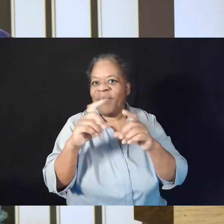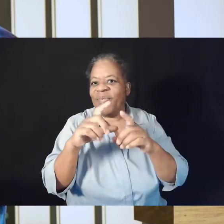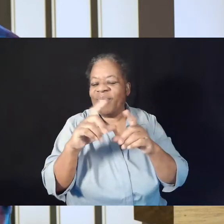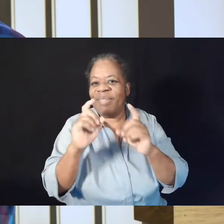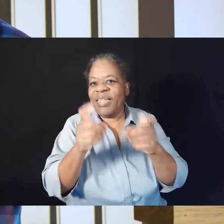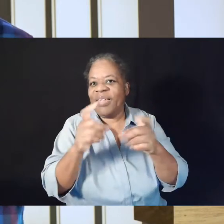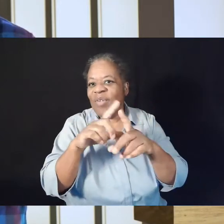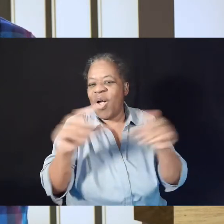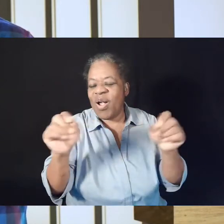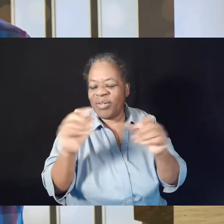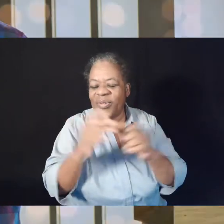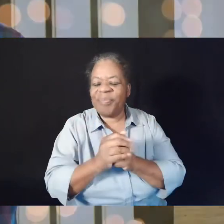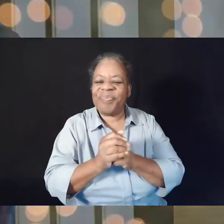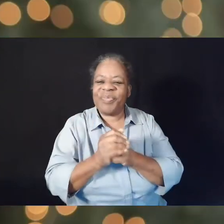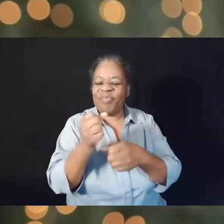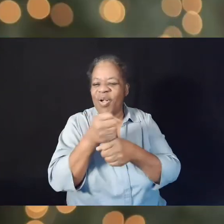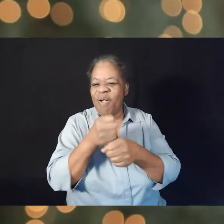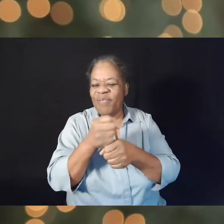as we get started.